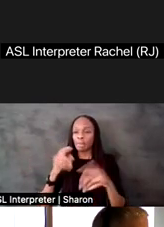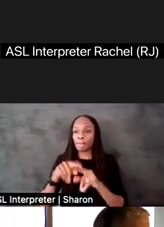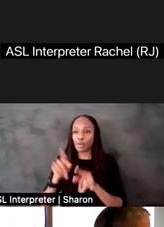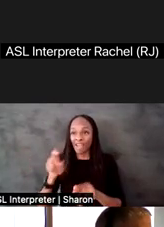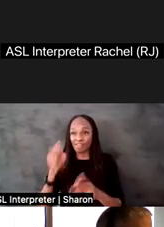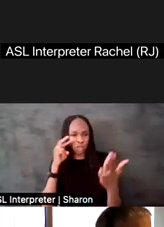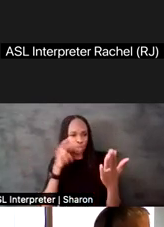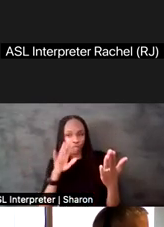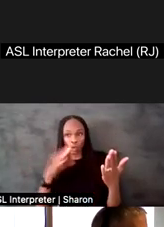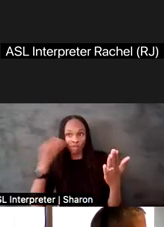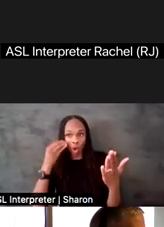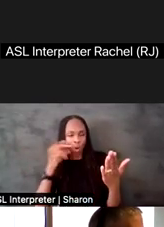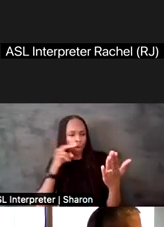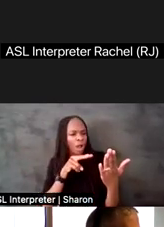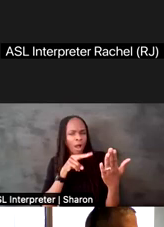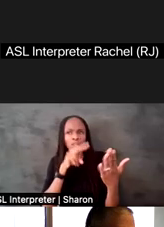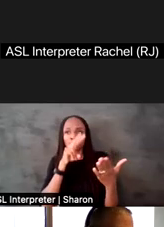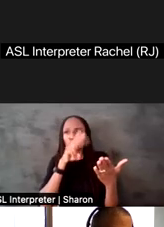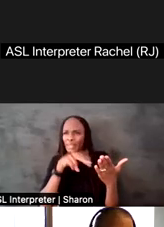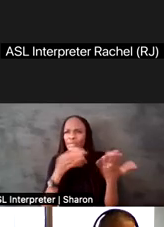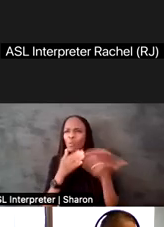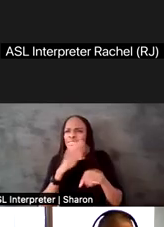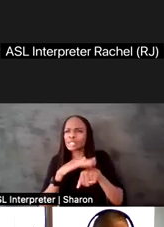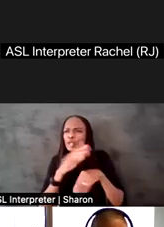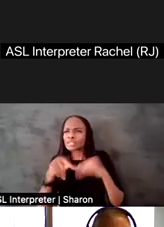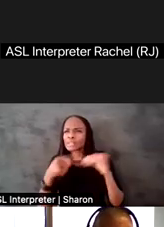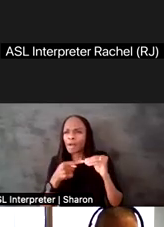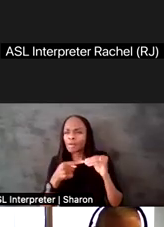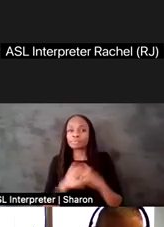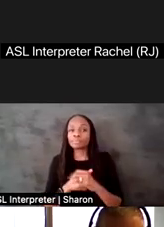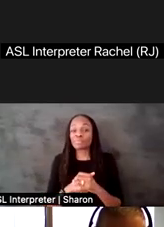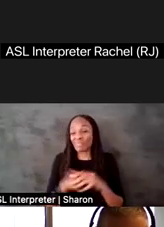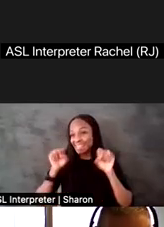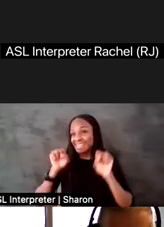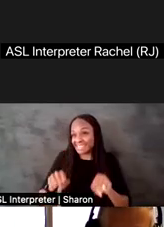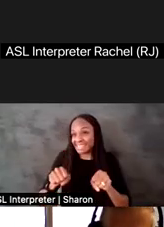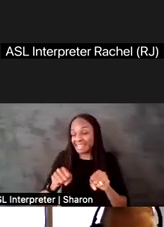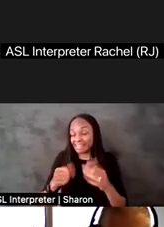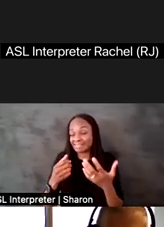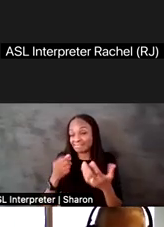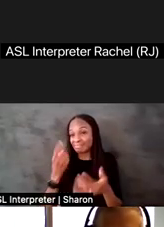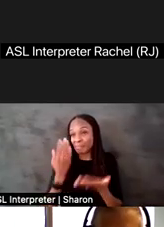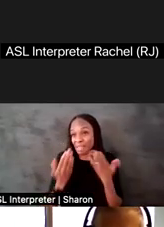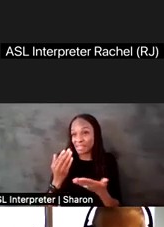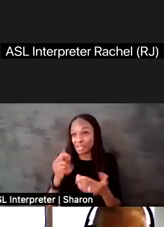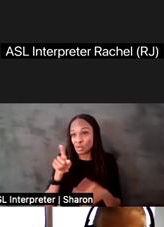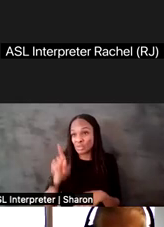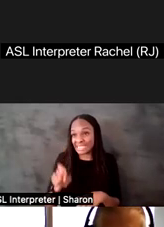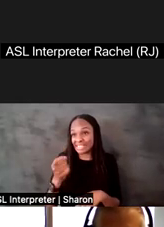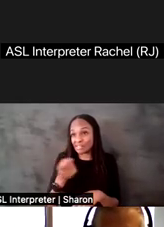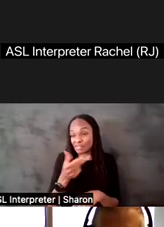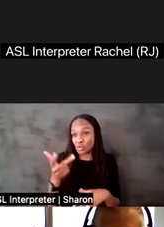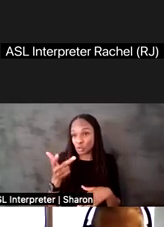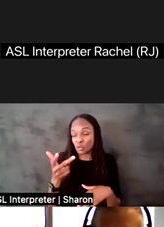phone to read what the alert is about. And that may save or take a few seconds. You may have to go get your